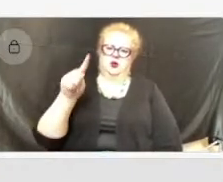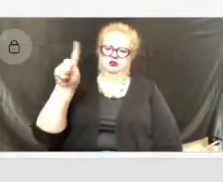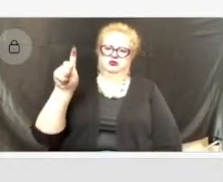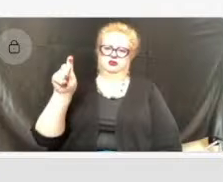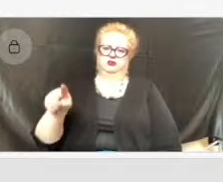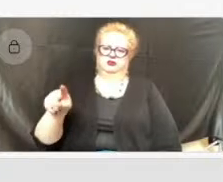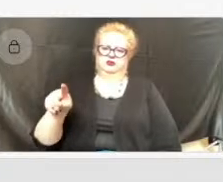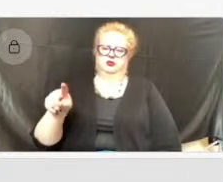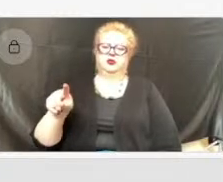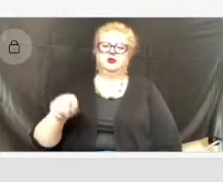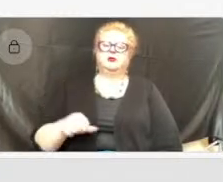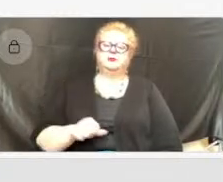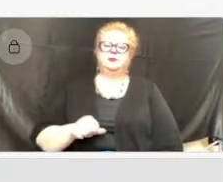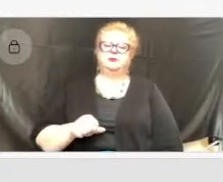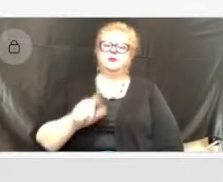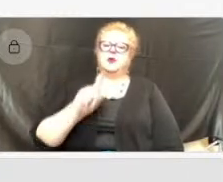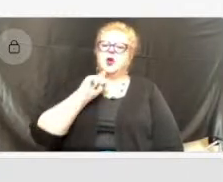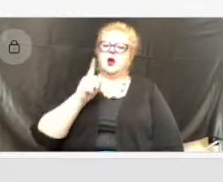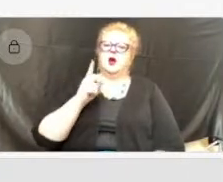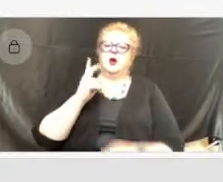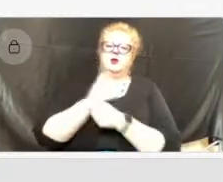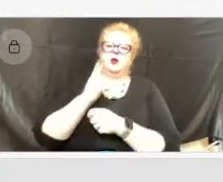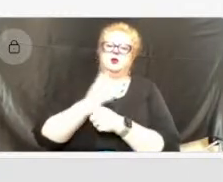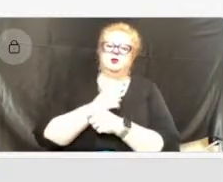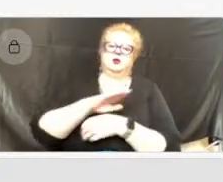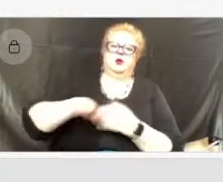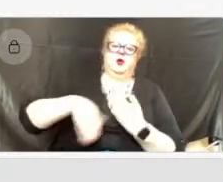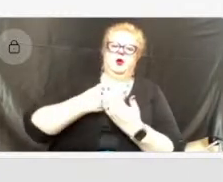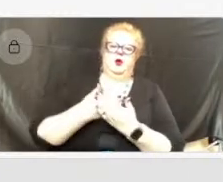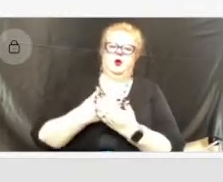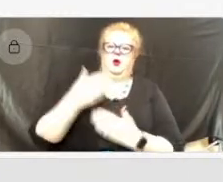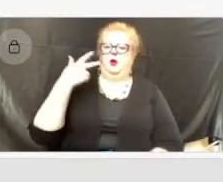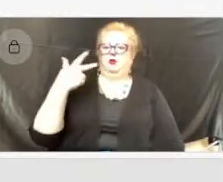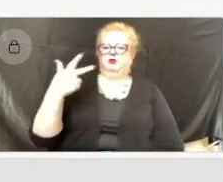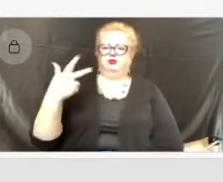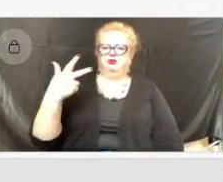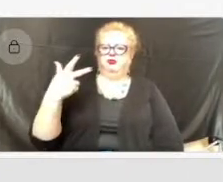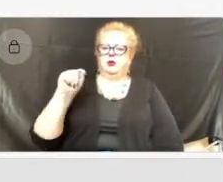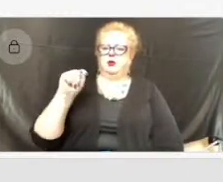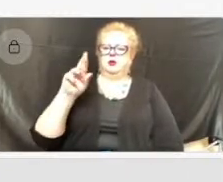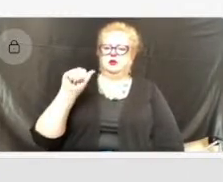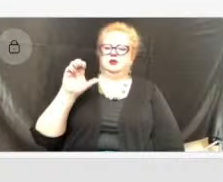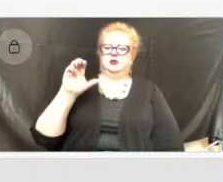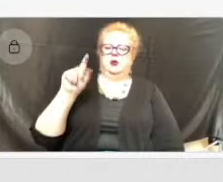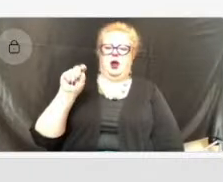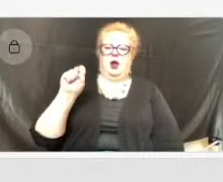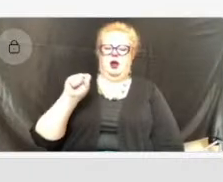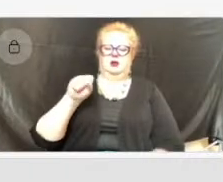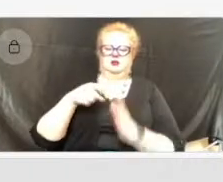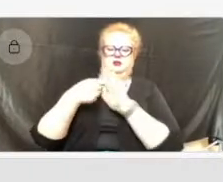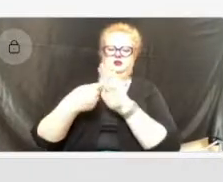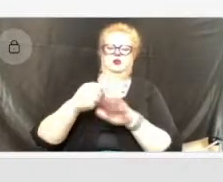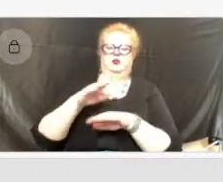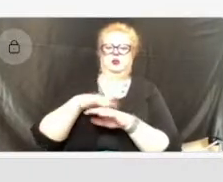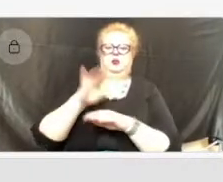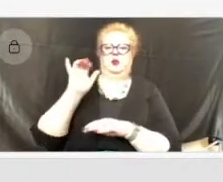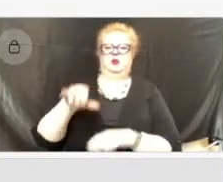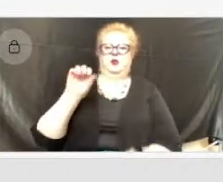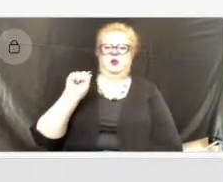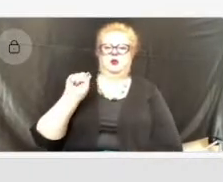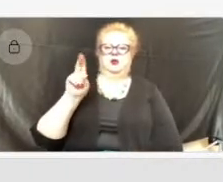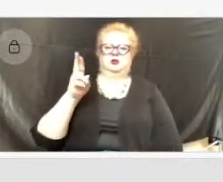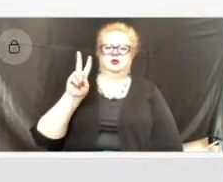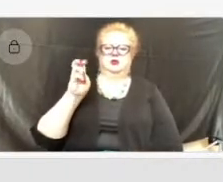Are they using all 3 tracks as shown on a survey by Thomas Engineering? By